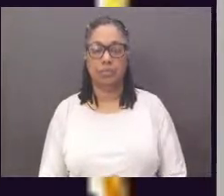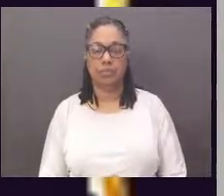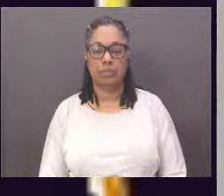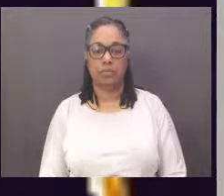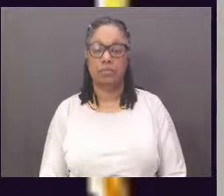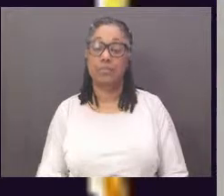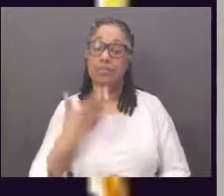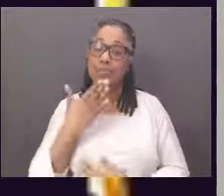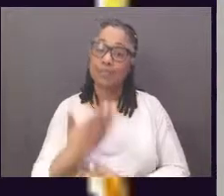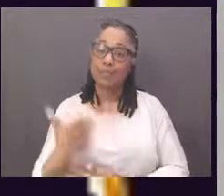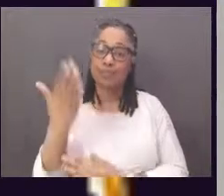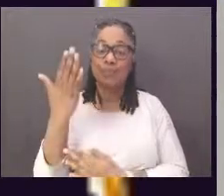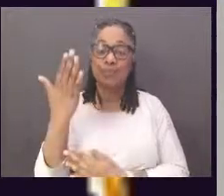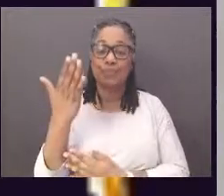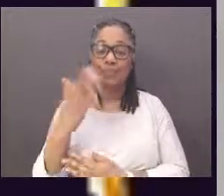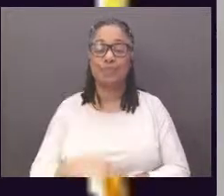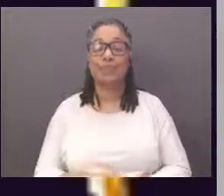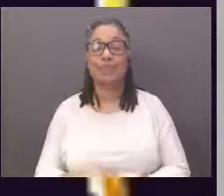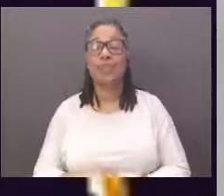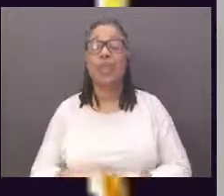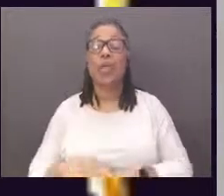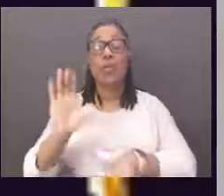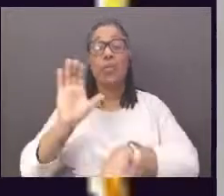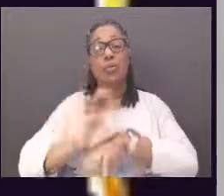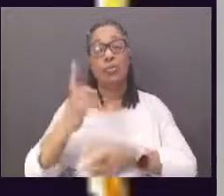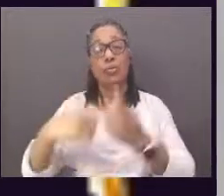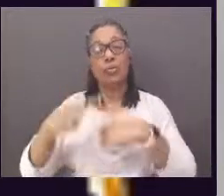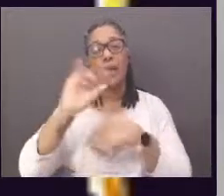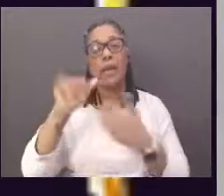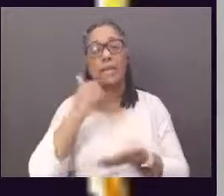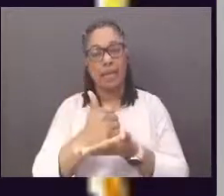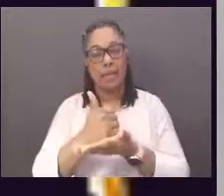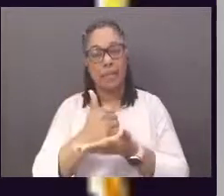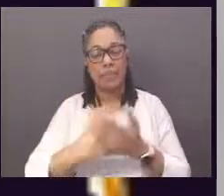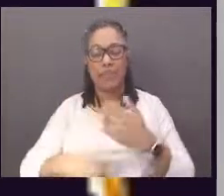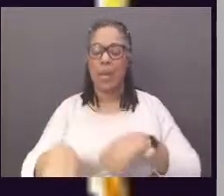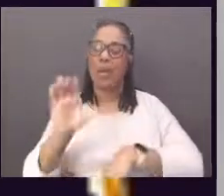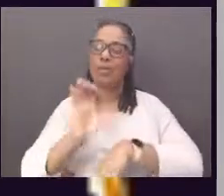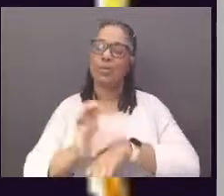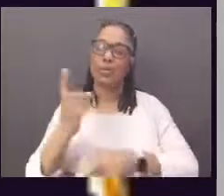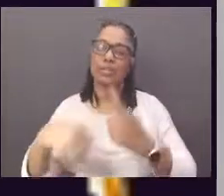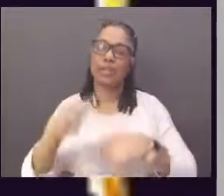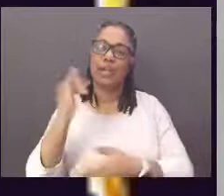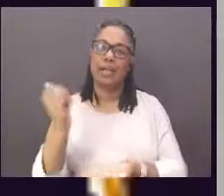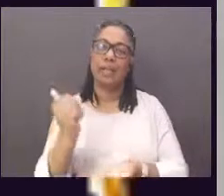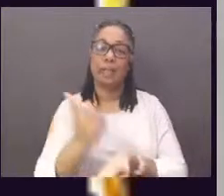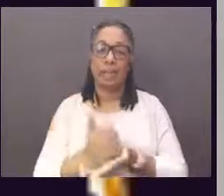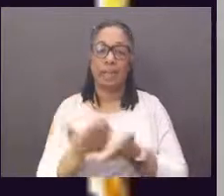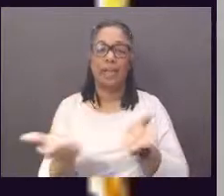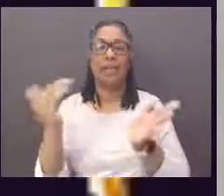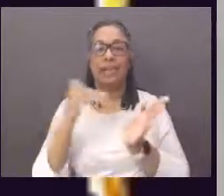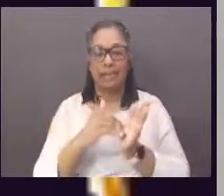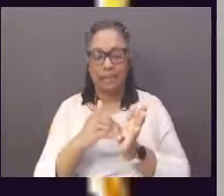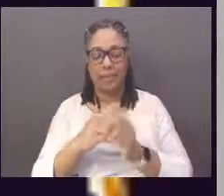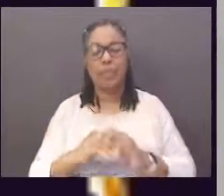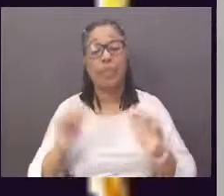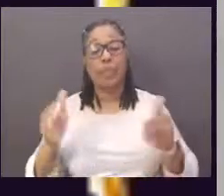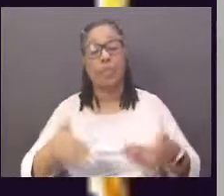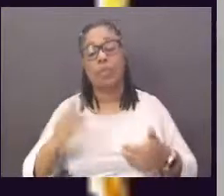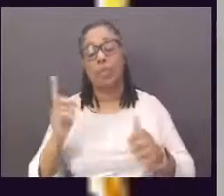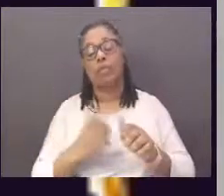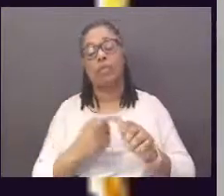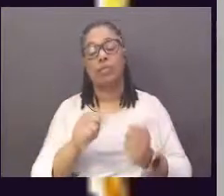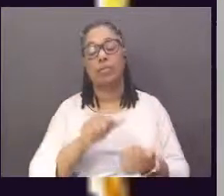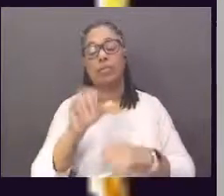Good morning. Let the church say amen. Let the church say amen one more time. Welcome to First Baptist Church,